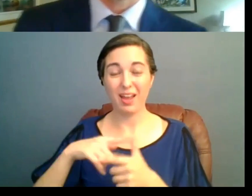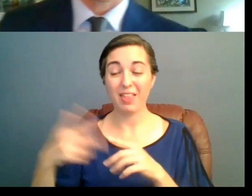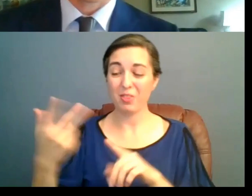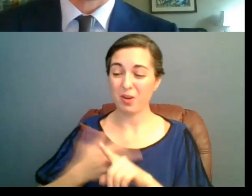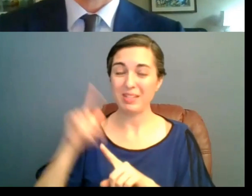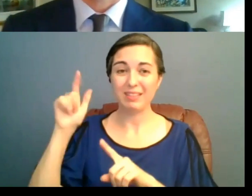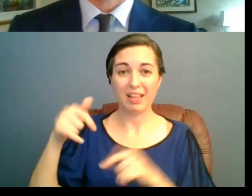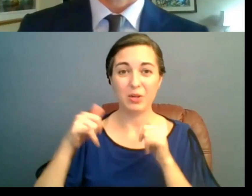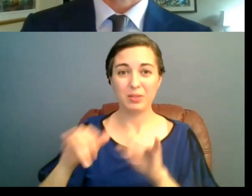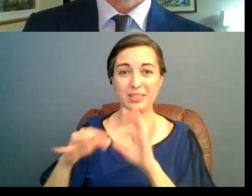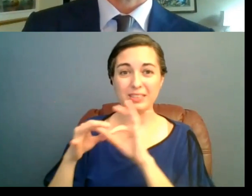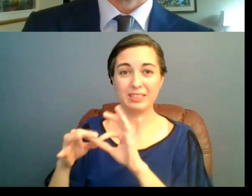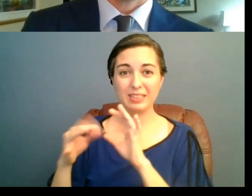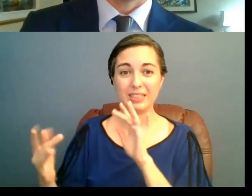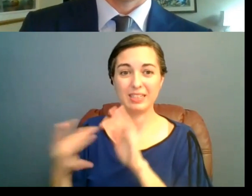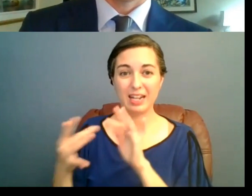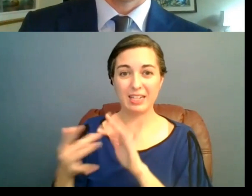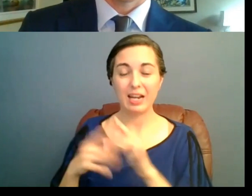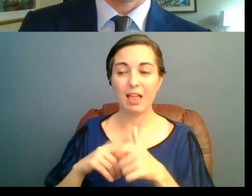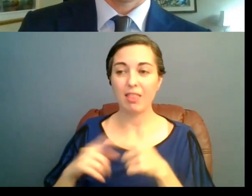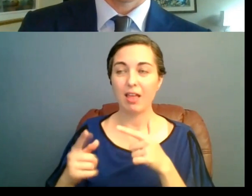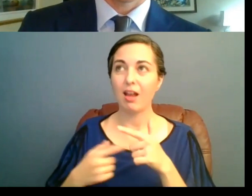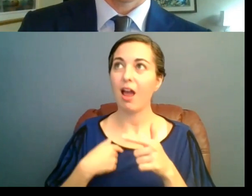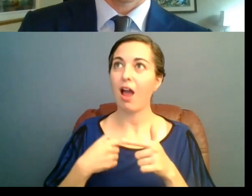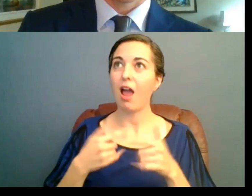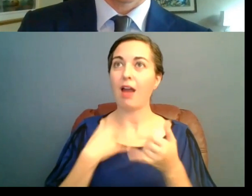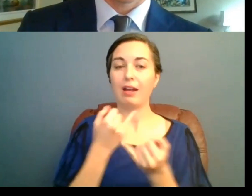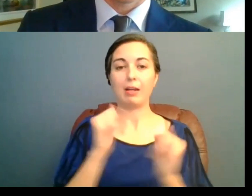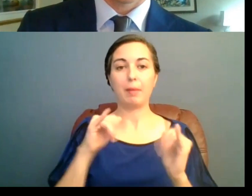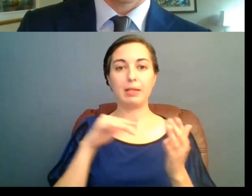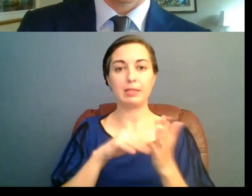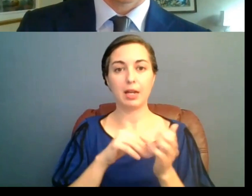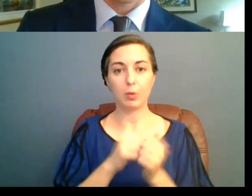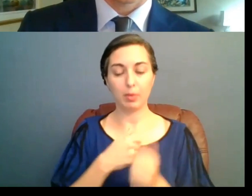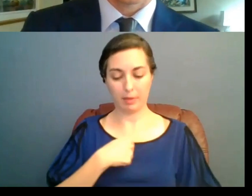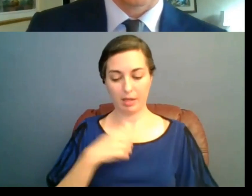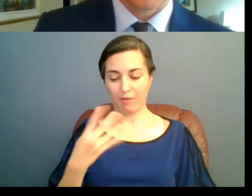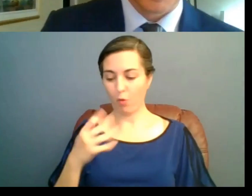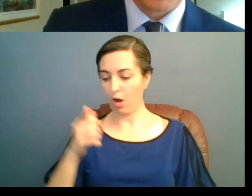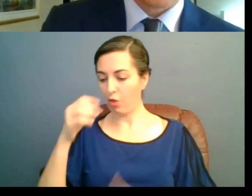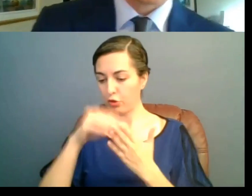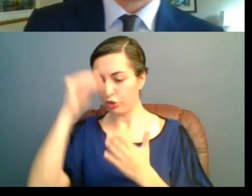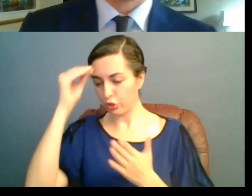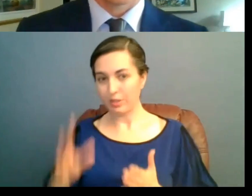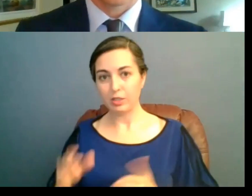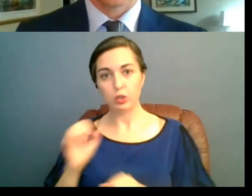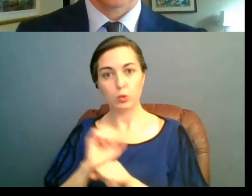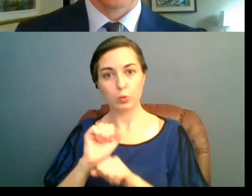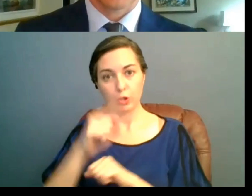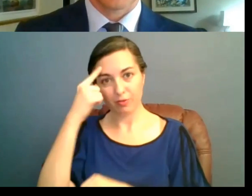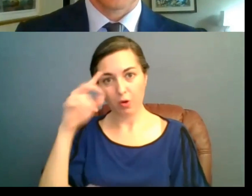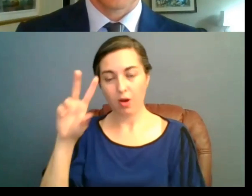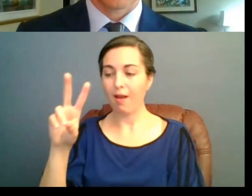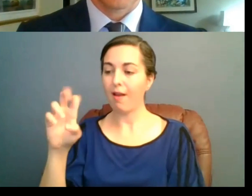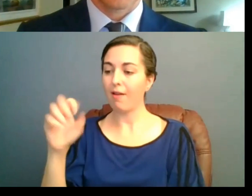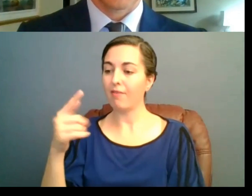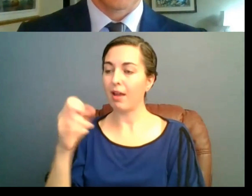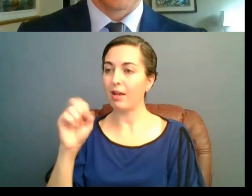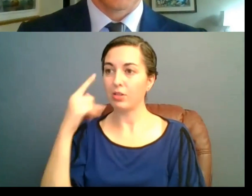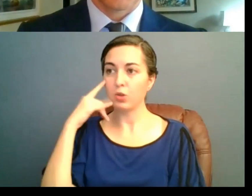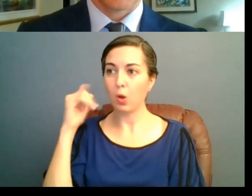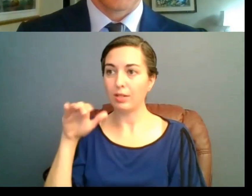And I had a independent study with myself and 4 other students to work for the Vegas Golden Knights and give